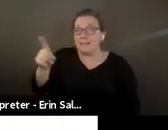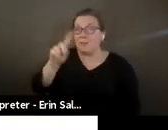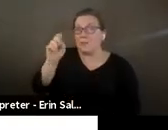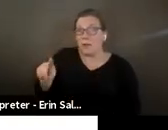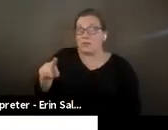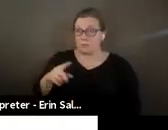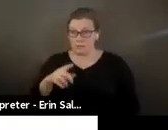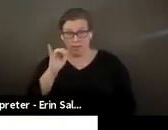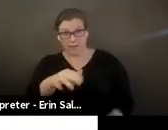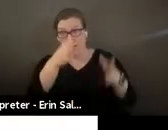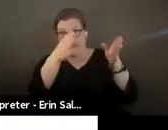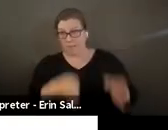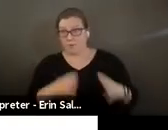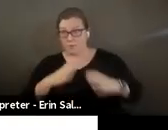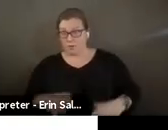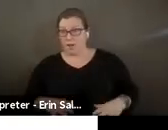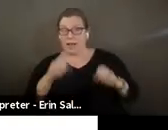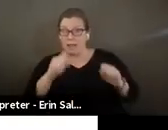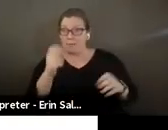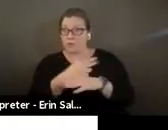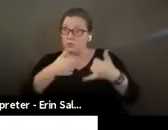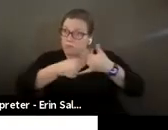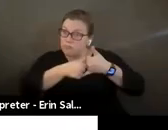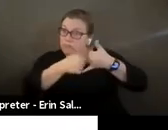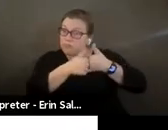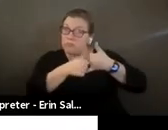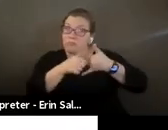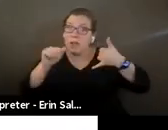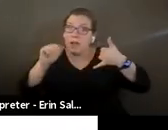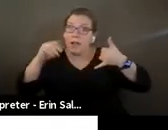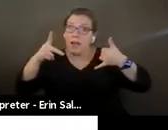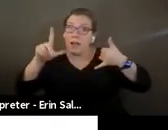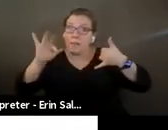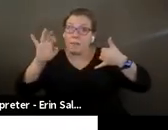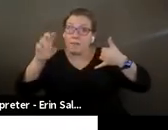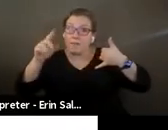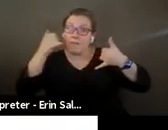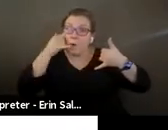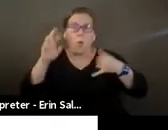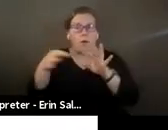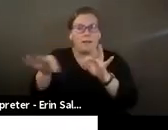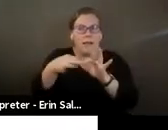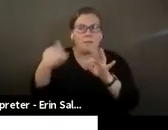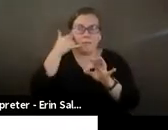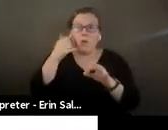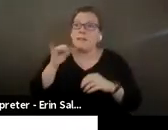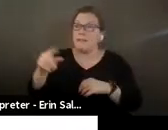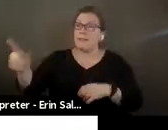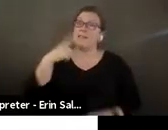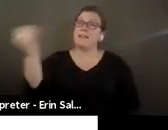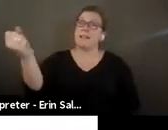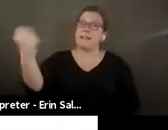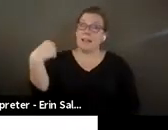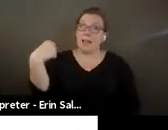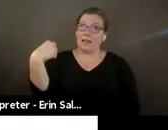person able to use an amplified phone or captioning phone? If the answer is yes, then that individual